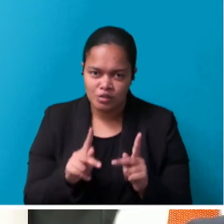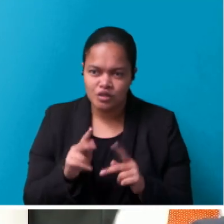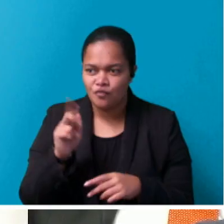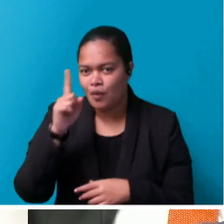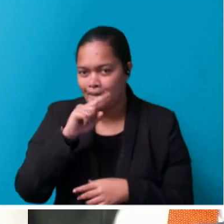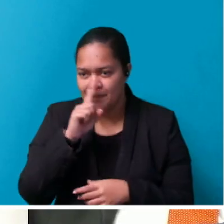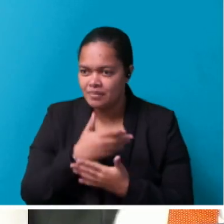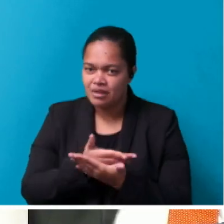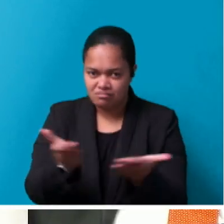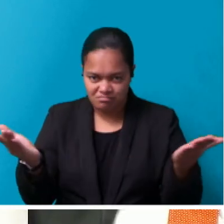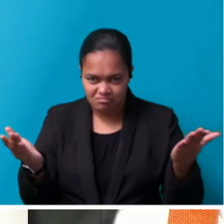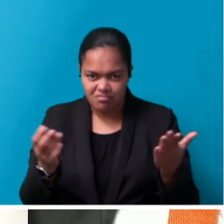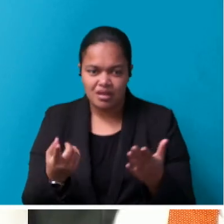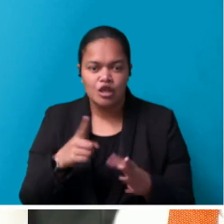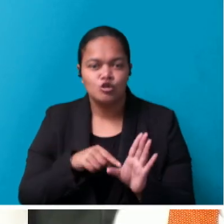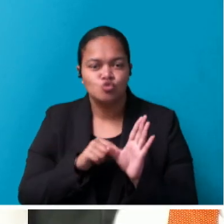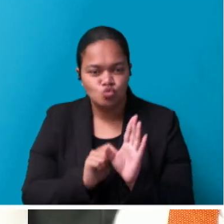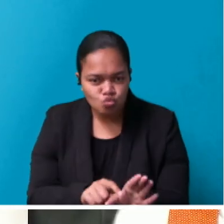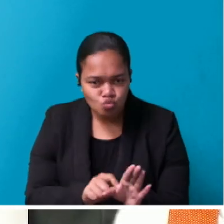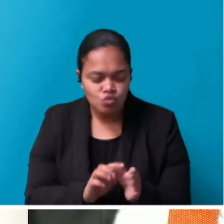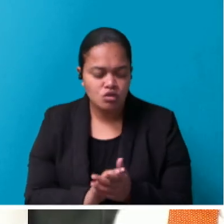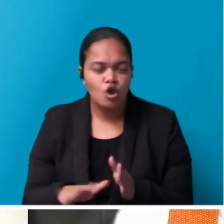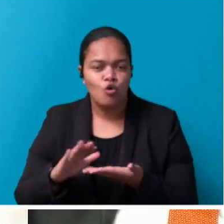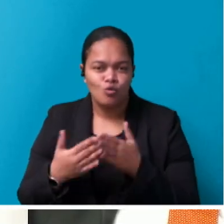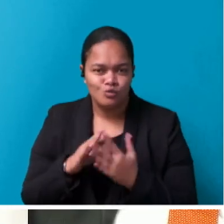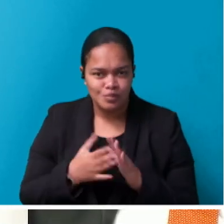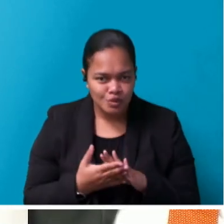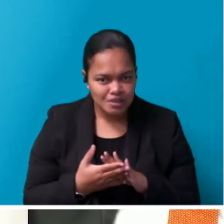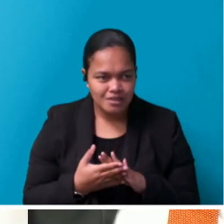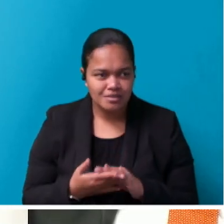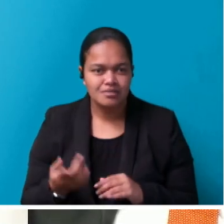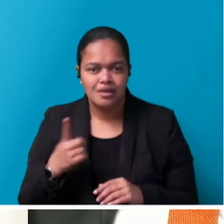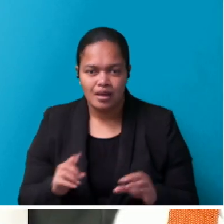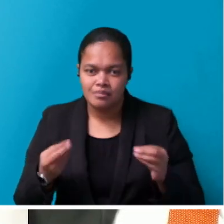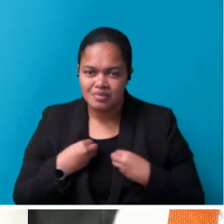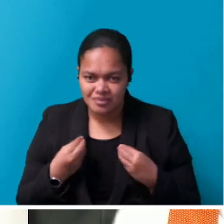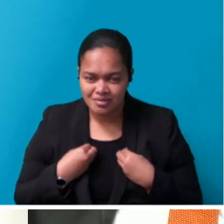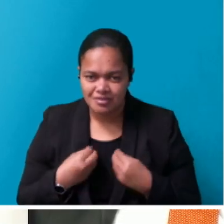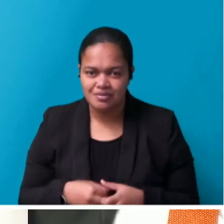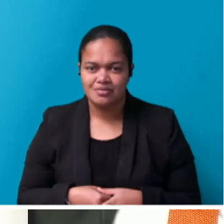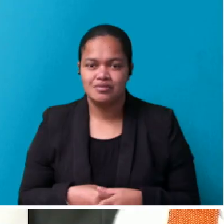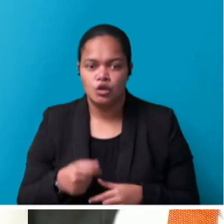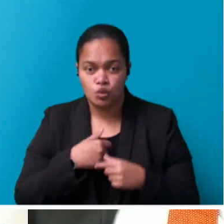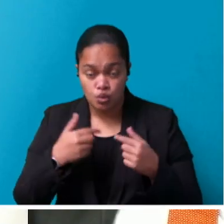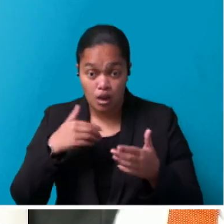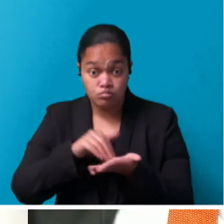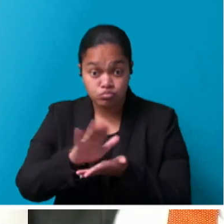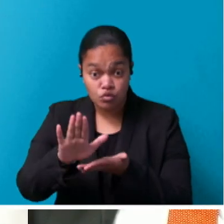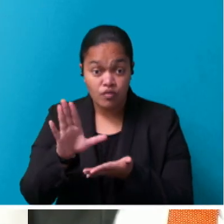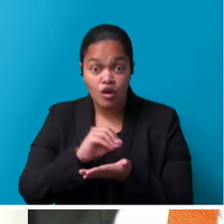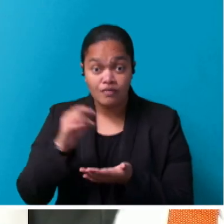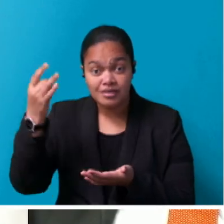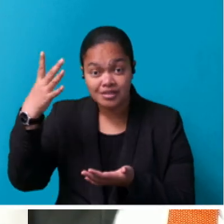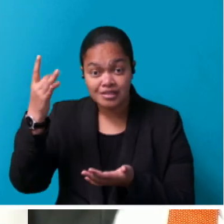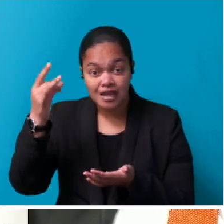people, especially our youth, our communities, and business. The approval of Starlink